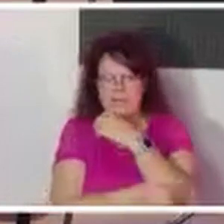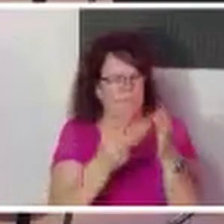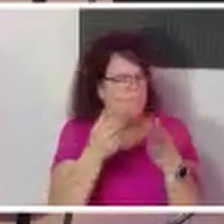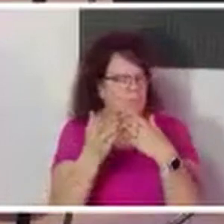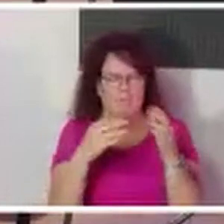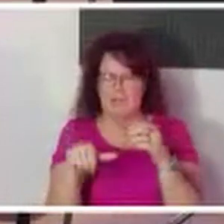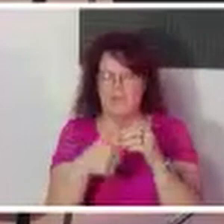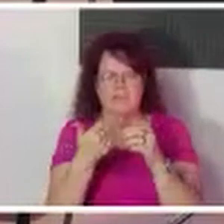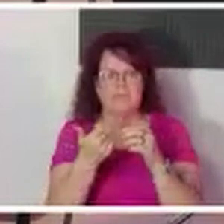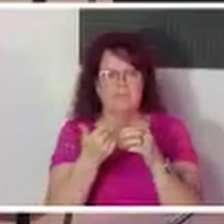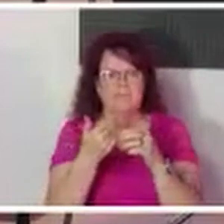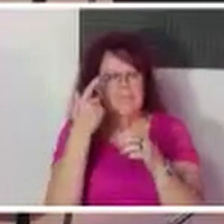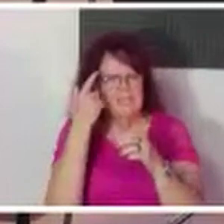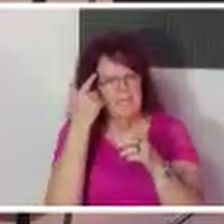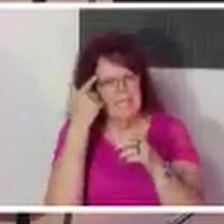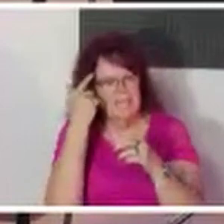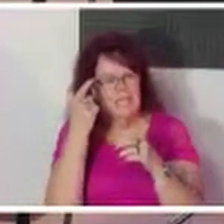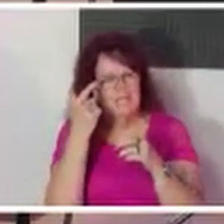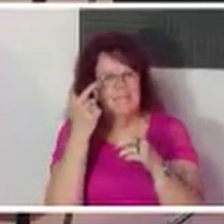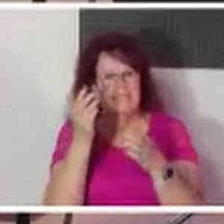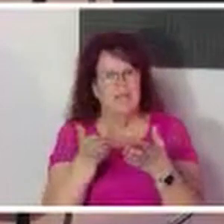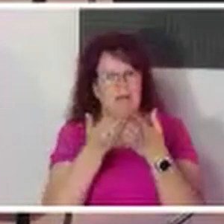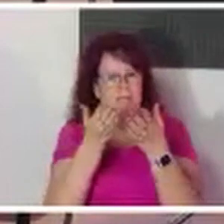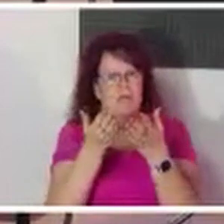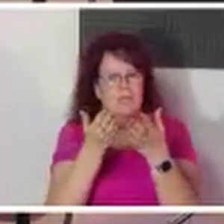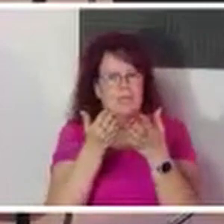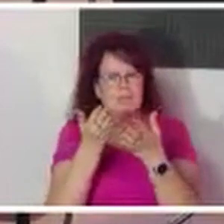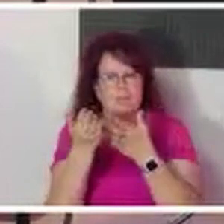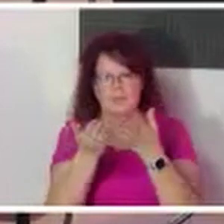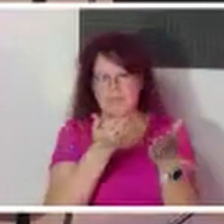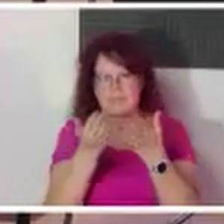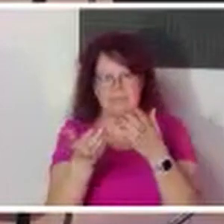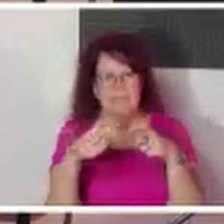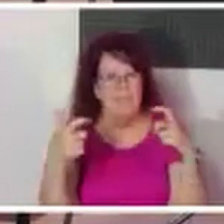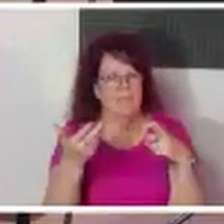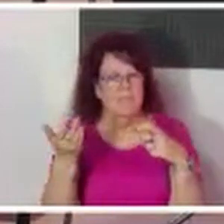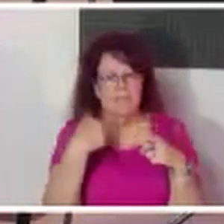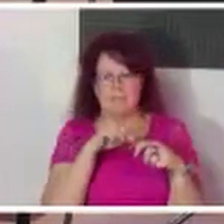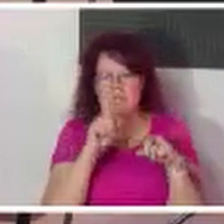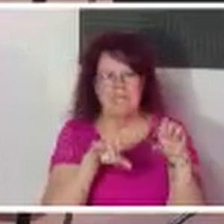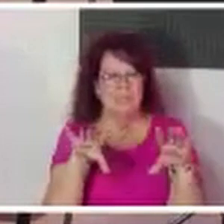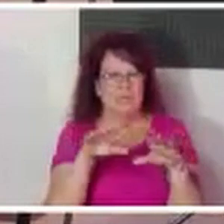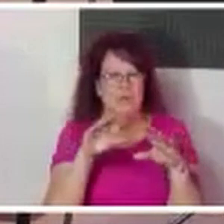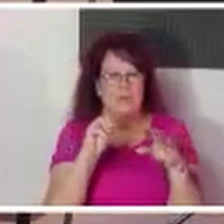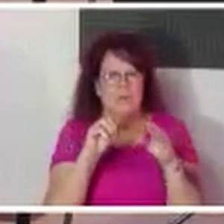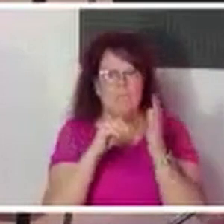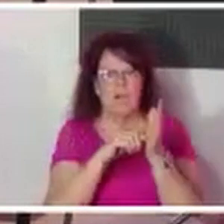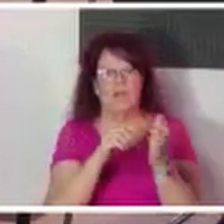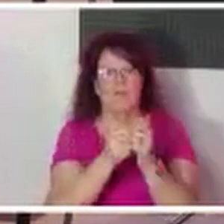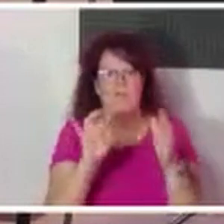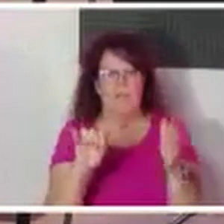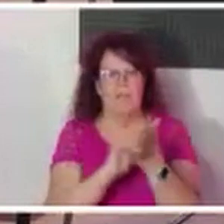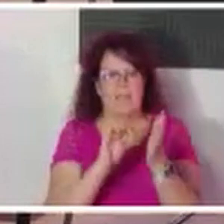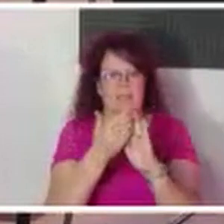I think championing local community services and resources is also a big deal. So we can't do our model without that community